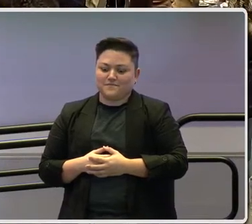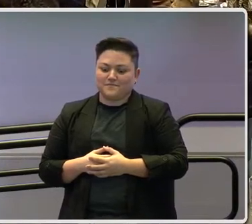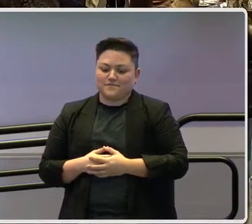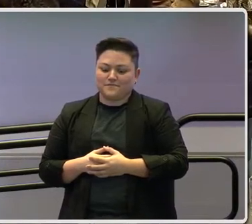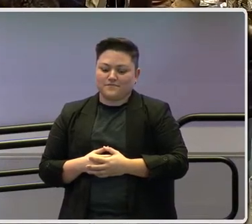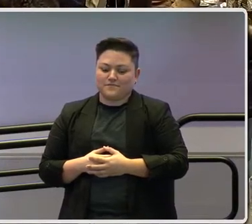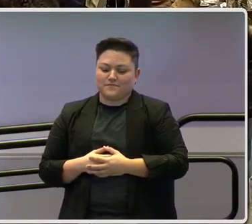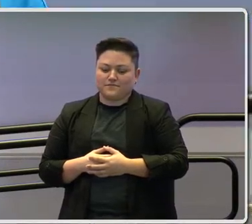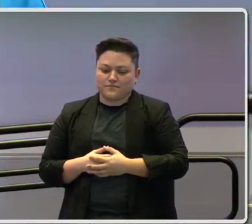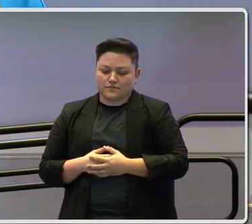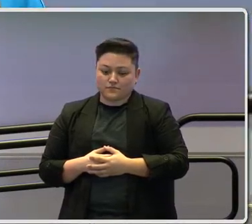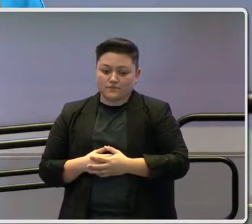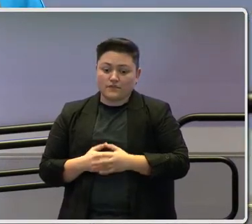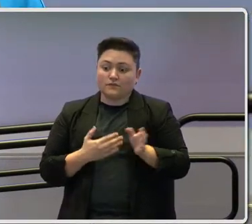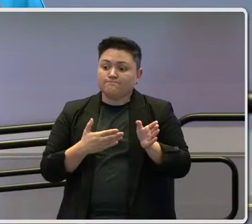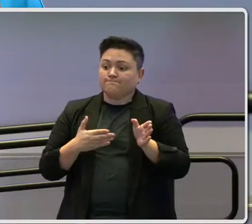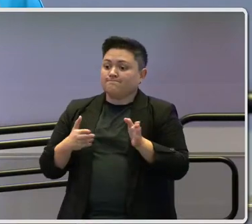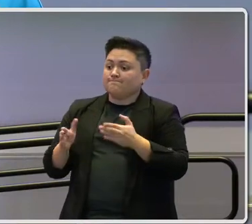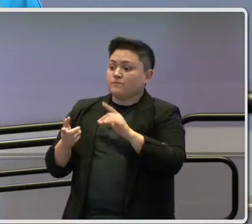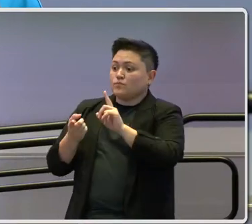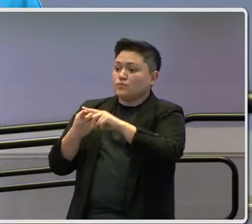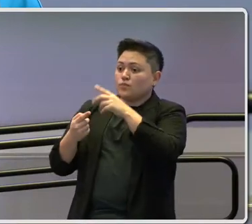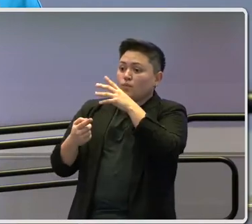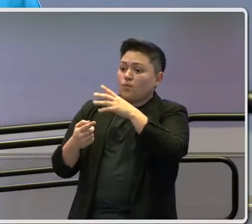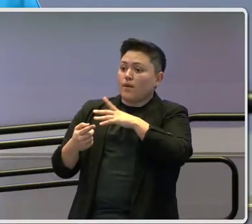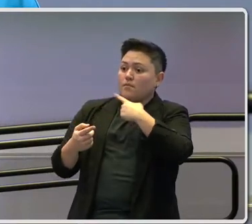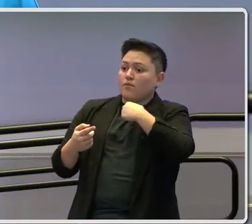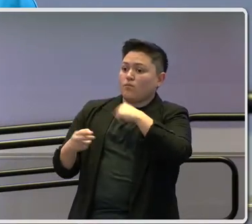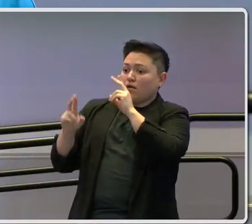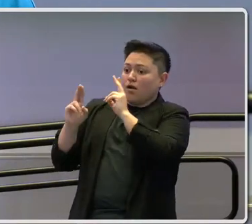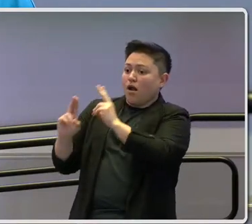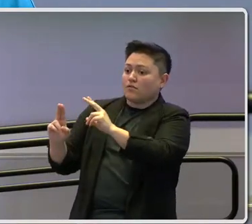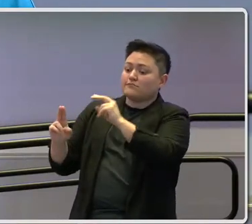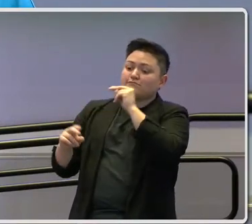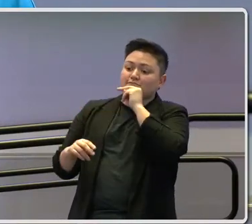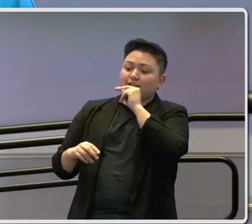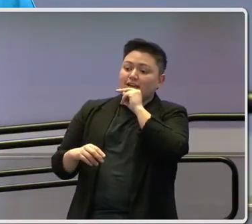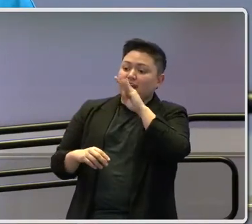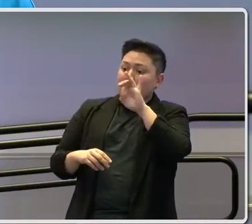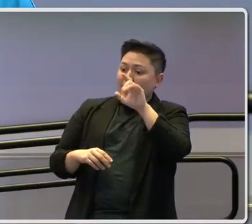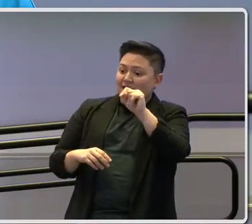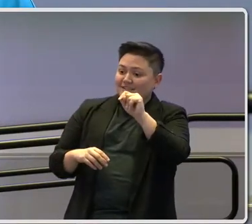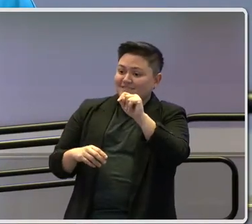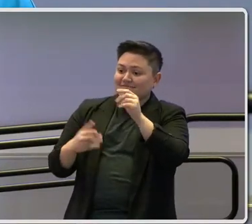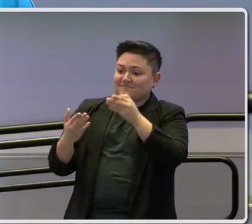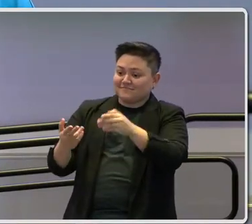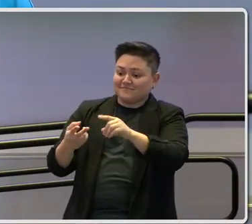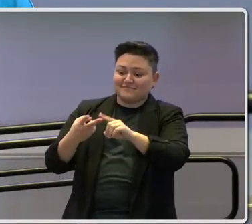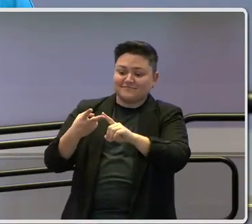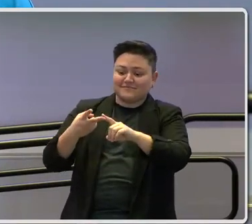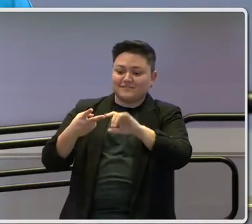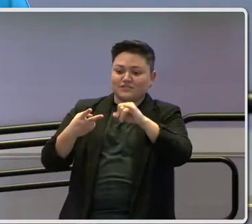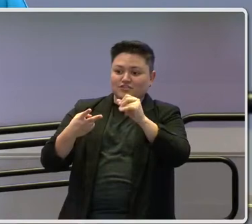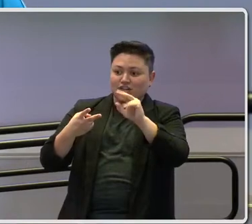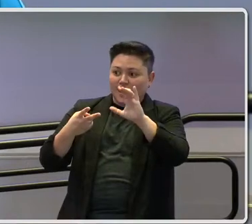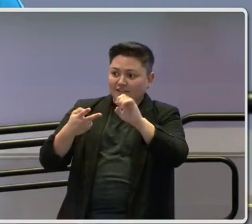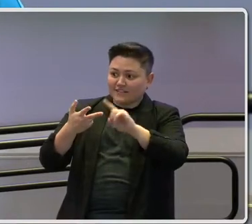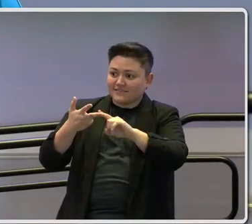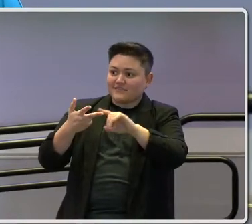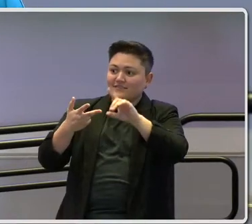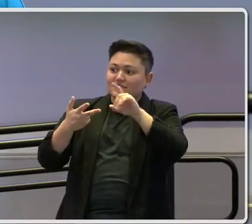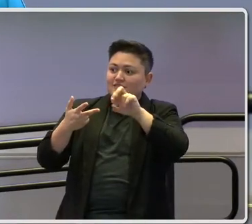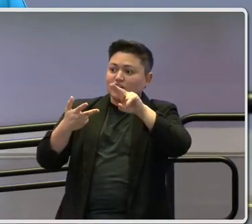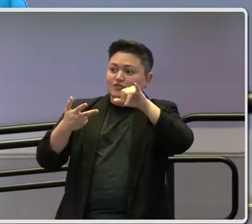To the women who are being honored today, Nikhil Bass, Janice Charles, Dr.